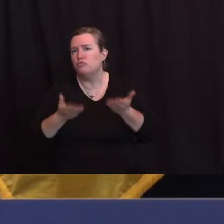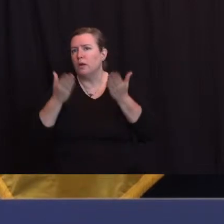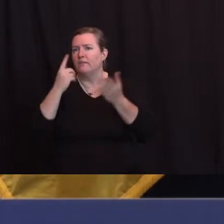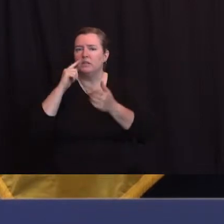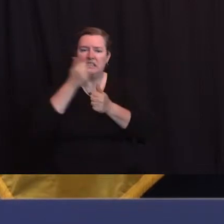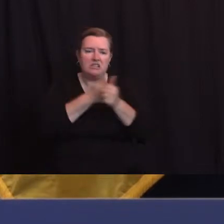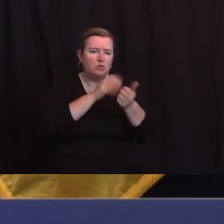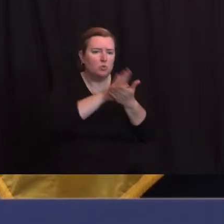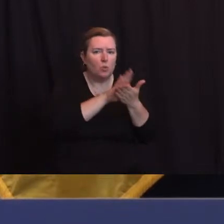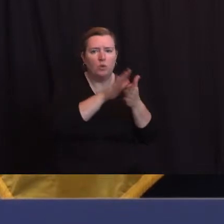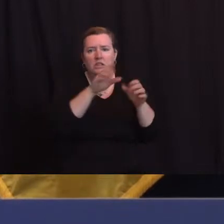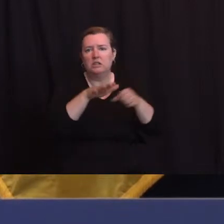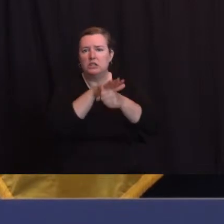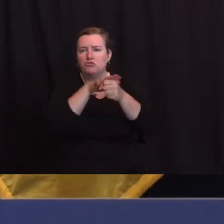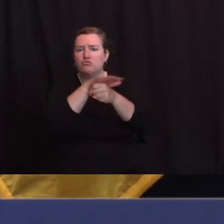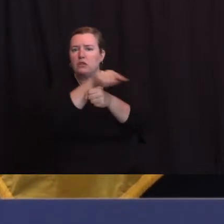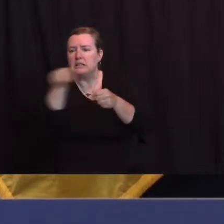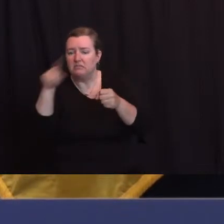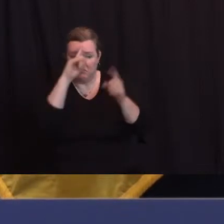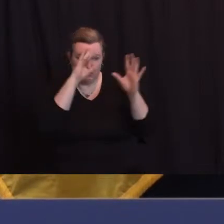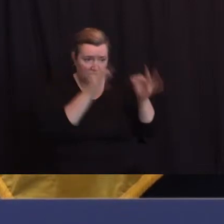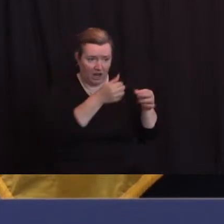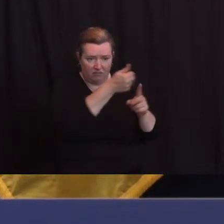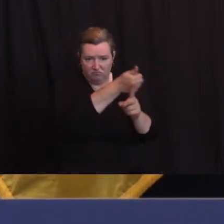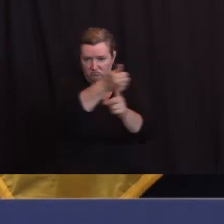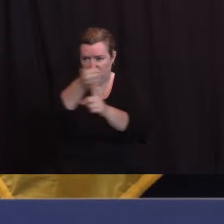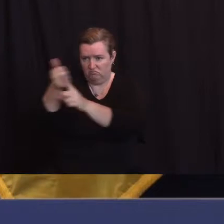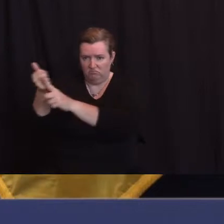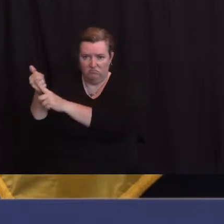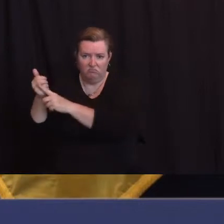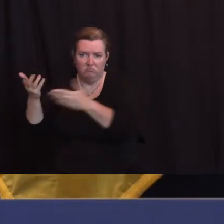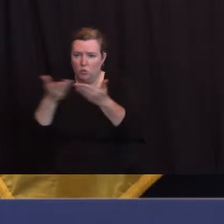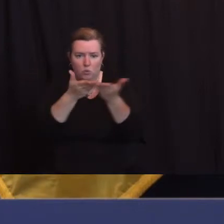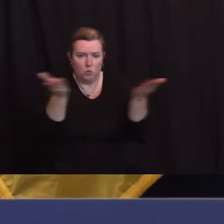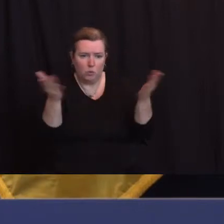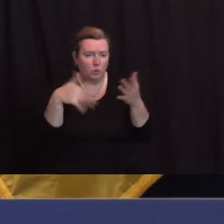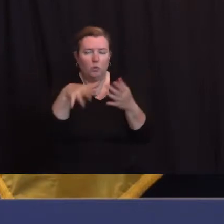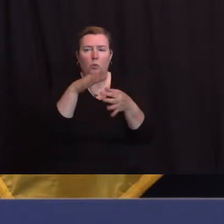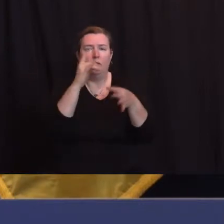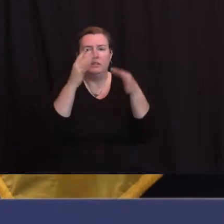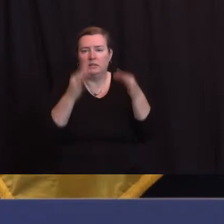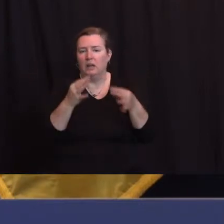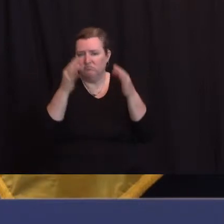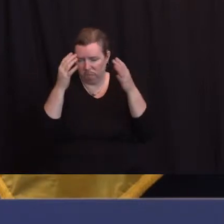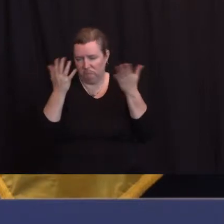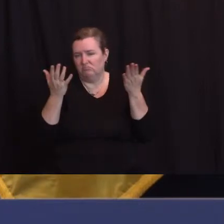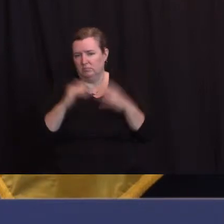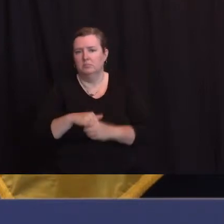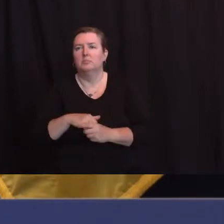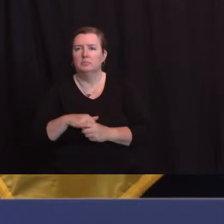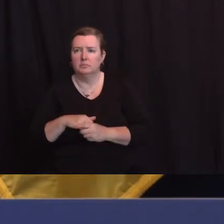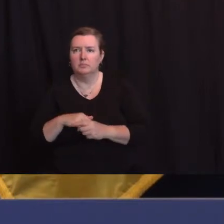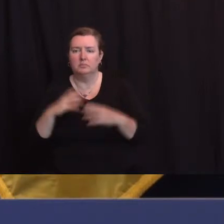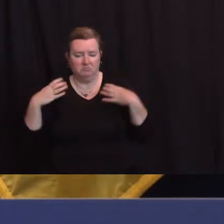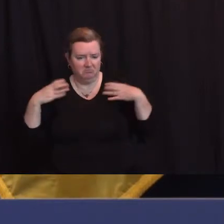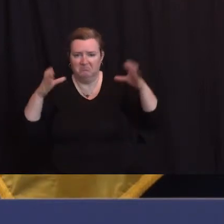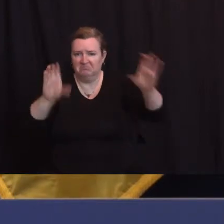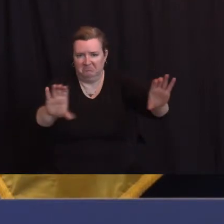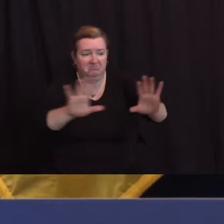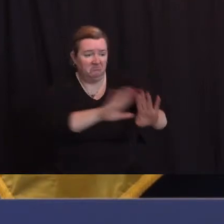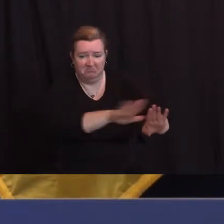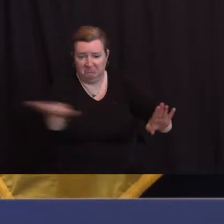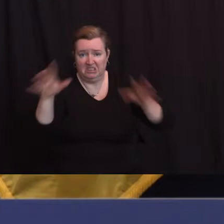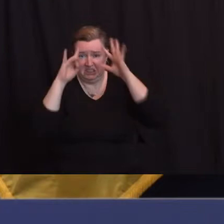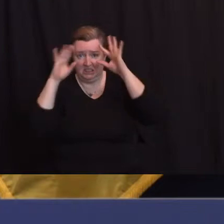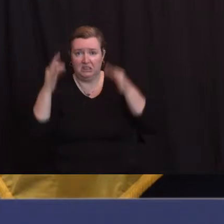felt were relevant for their local reality, which we think is a sensible thing to do.